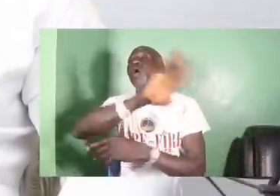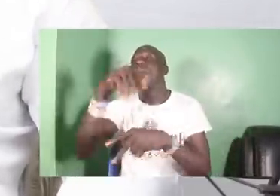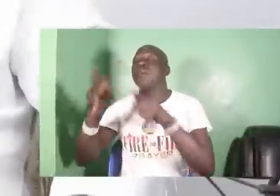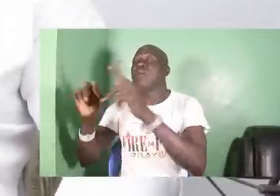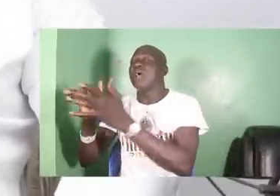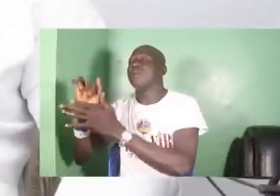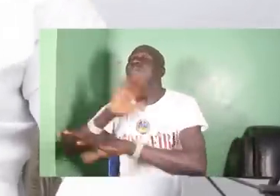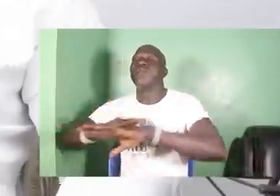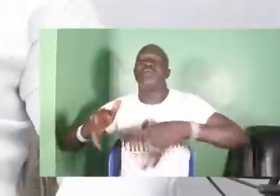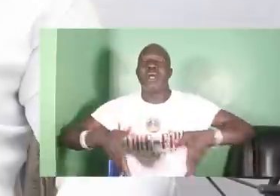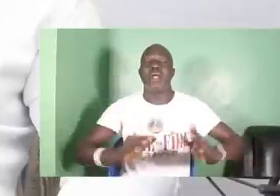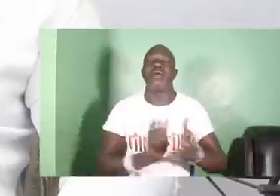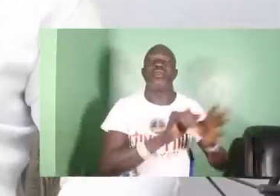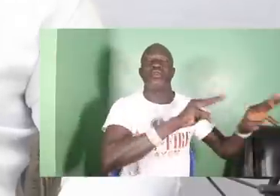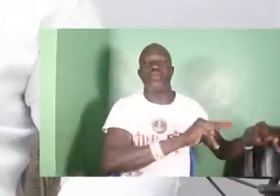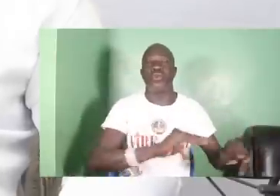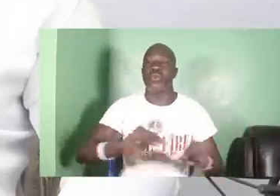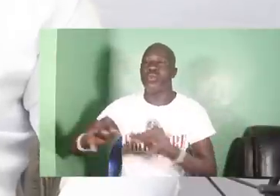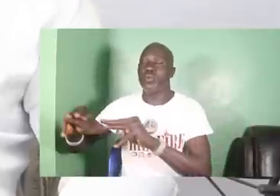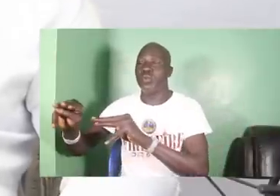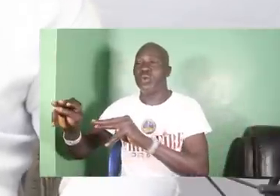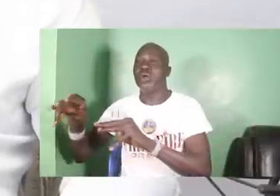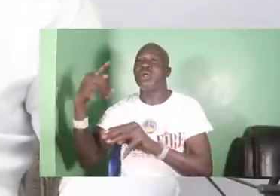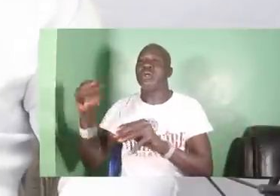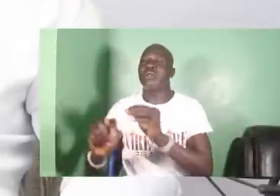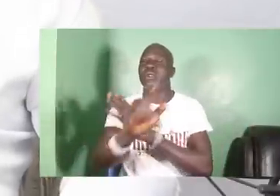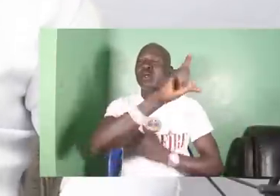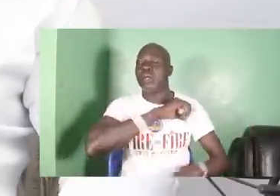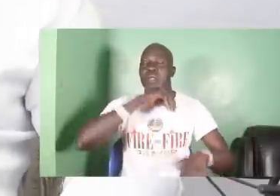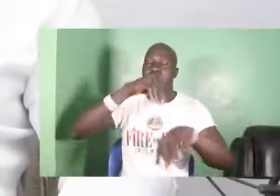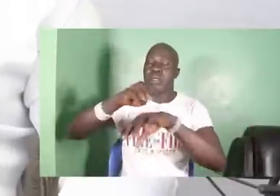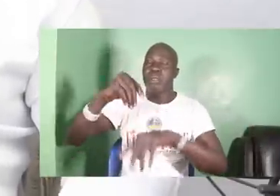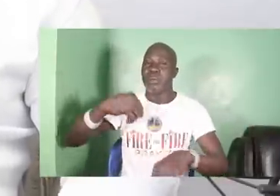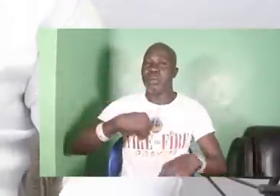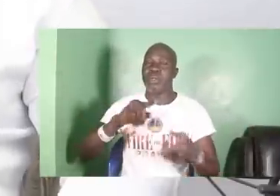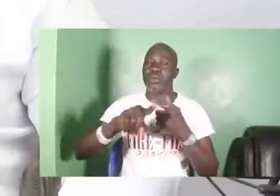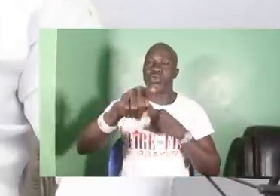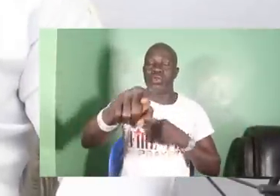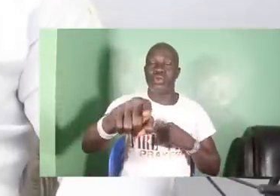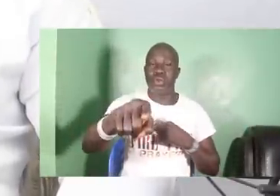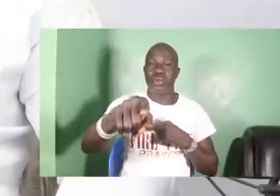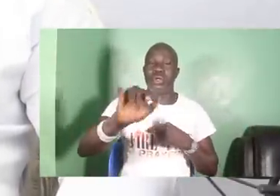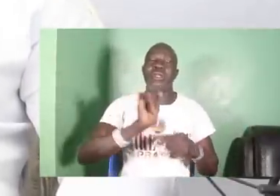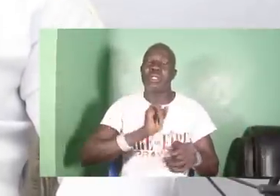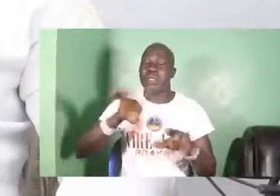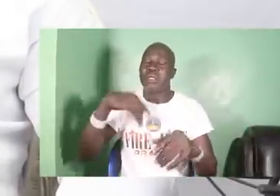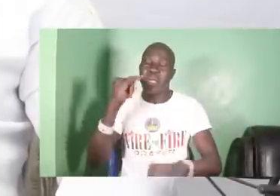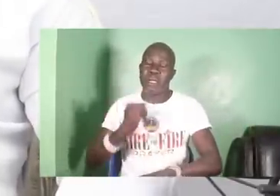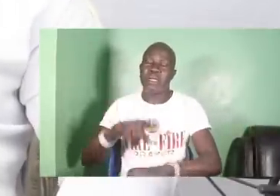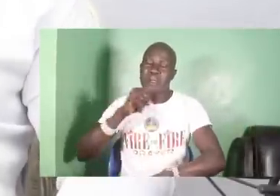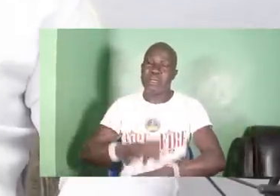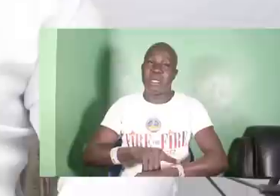Those of you that didn't allow you to move. Is the Lord that sent me to you? He said it's high